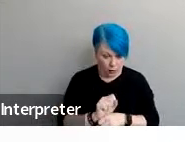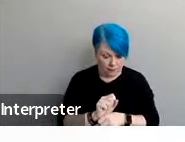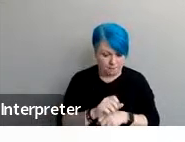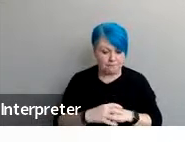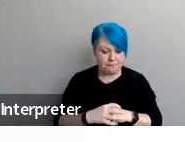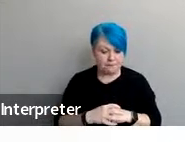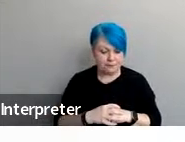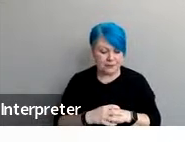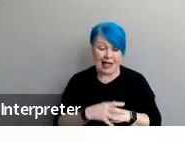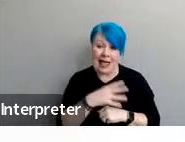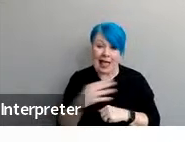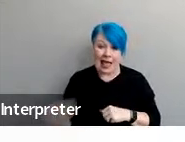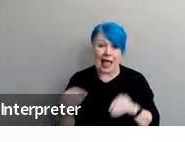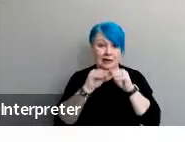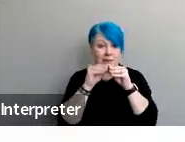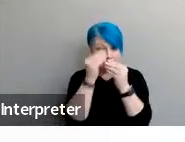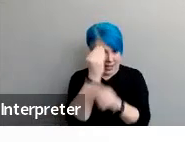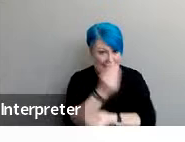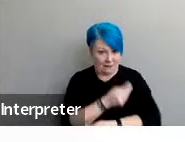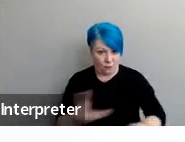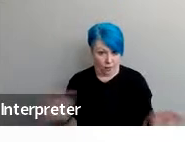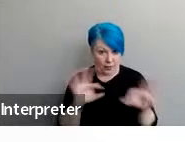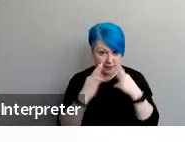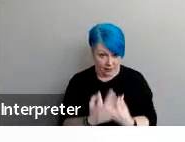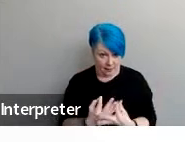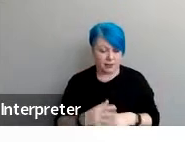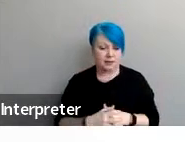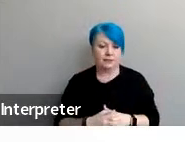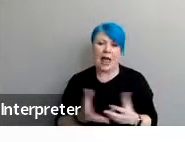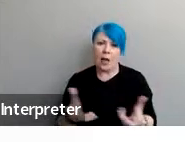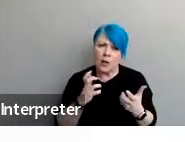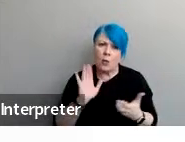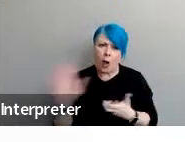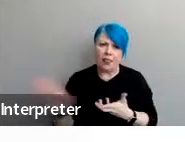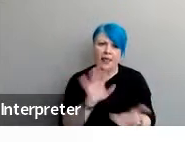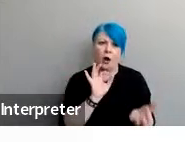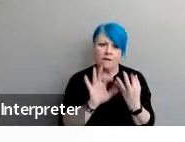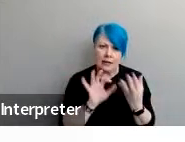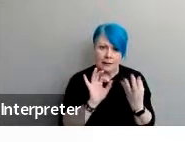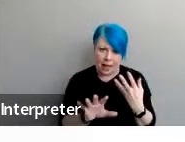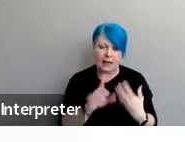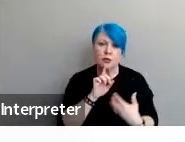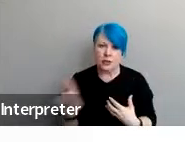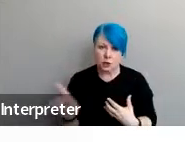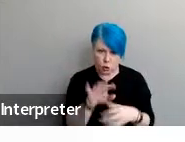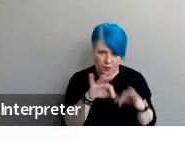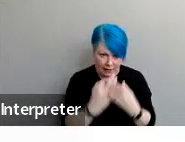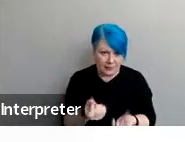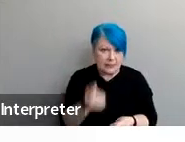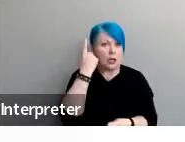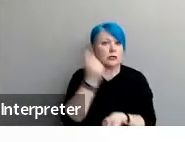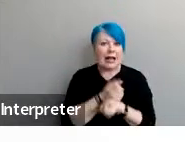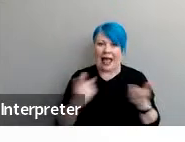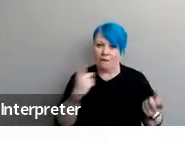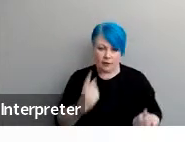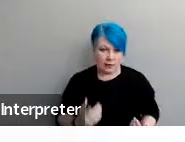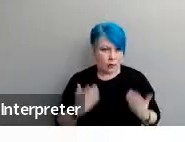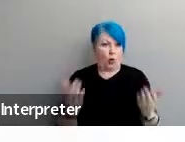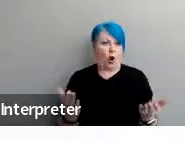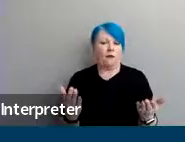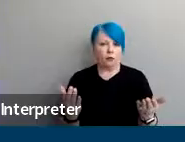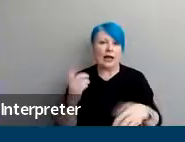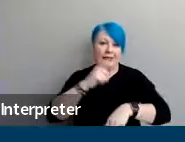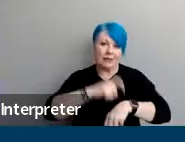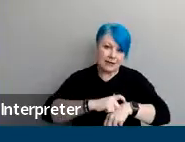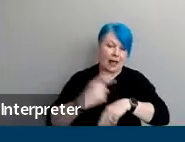that our dates are out there. We want to make sure that we hear what they say in our surveys and that they understand the programs that they see that are out there. Next slide.